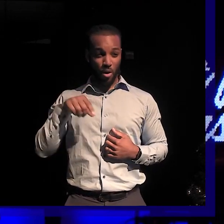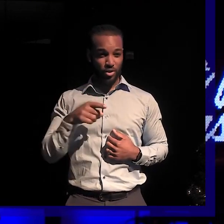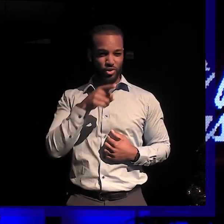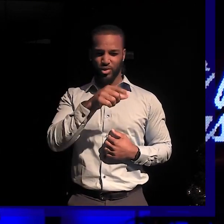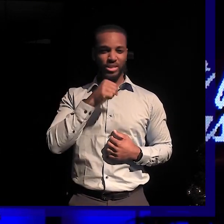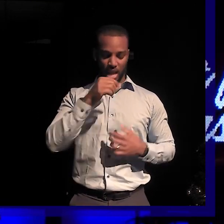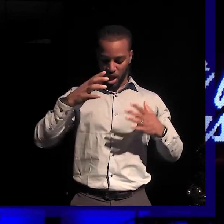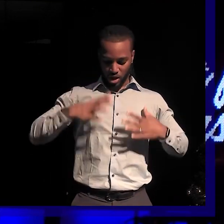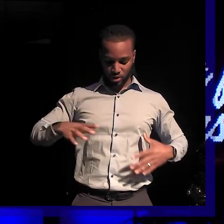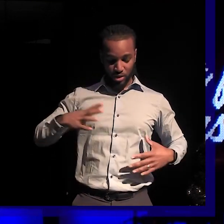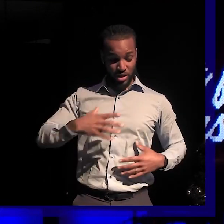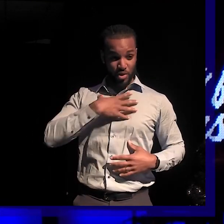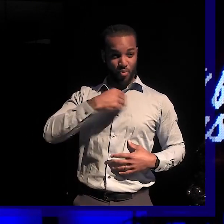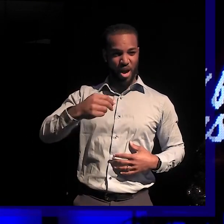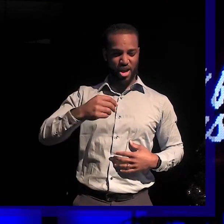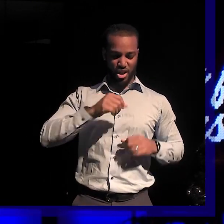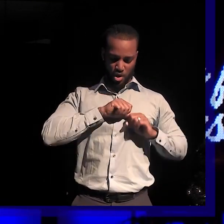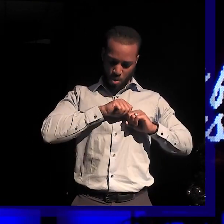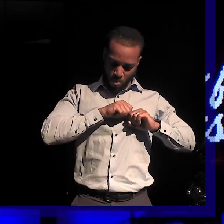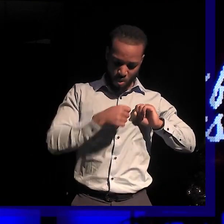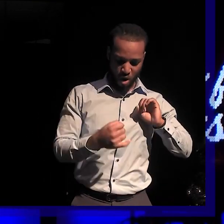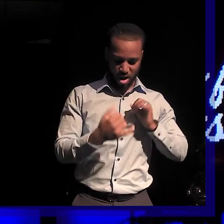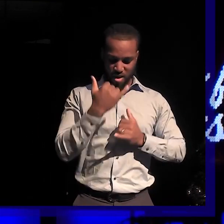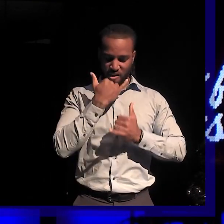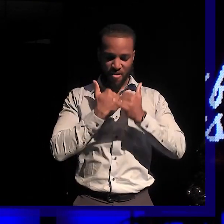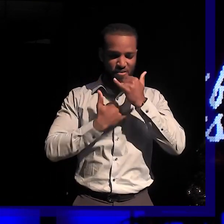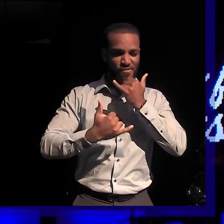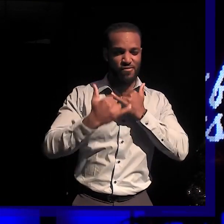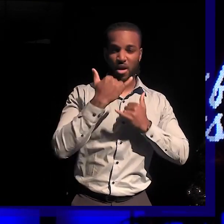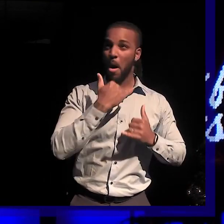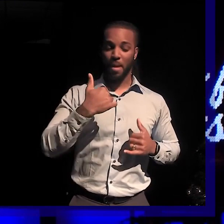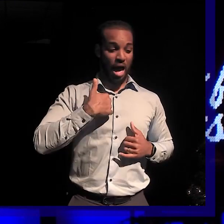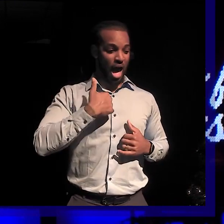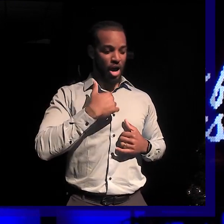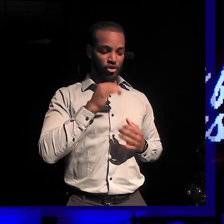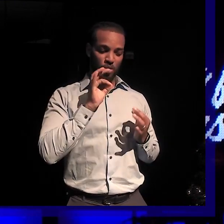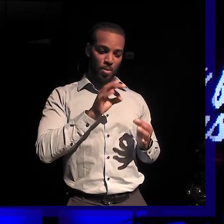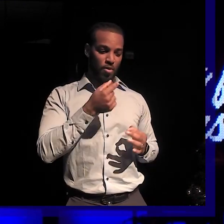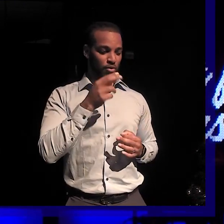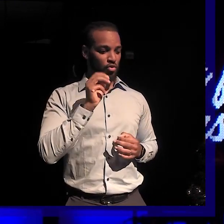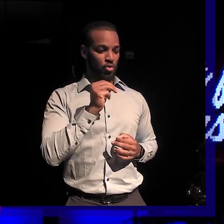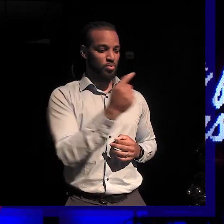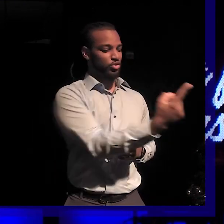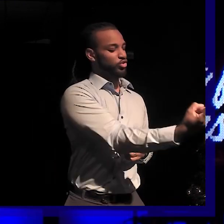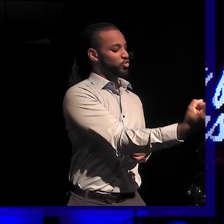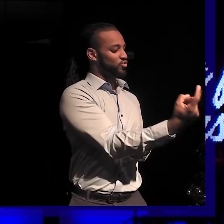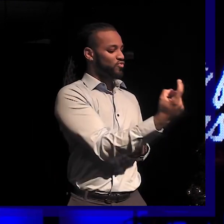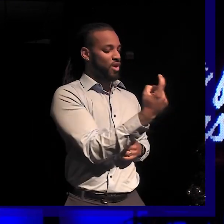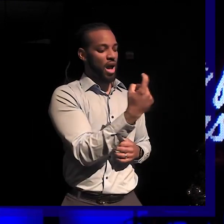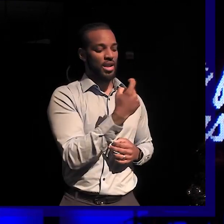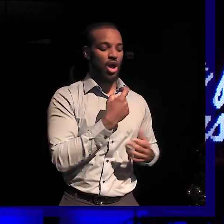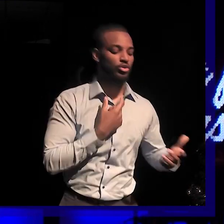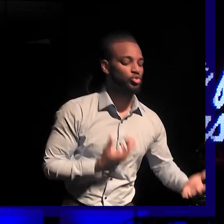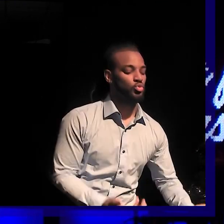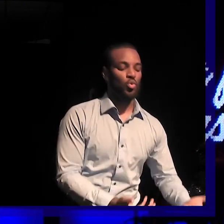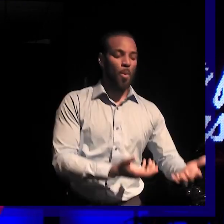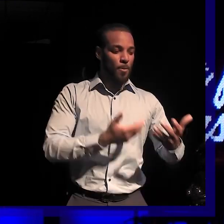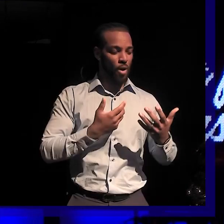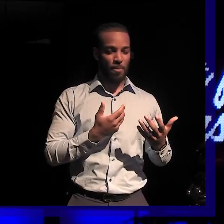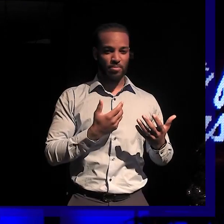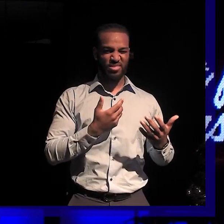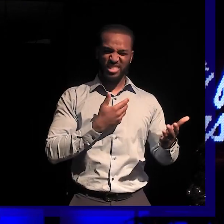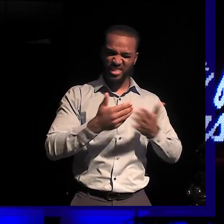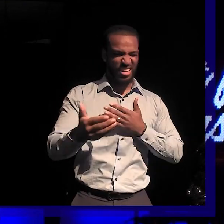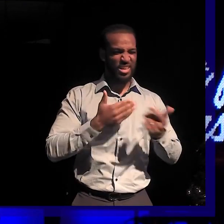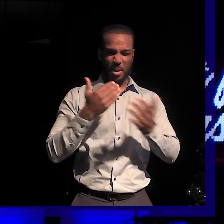not dressed in white. You're broken and you're flawed, and I, as your perfect groom, run down the aisle to scoop you up. In